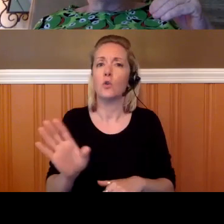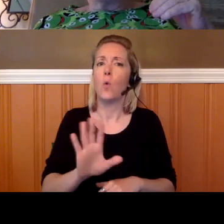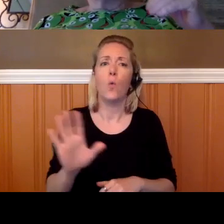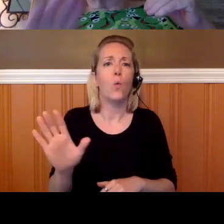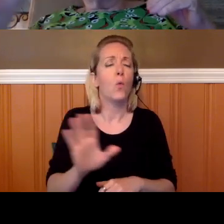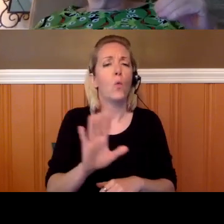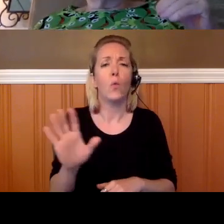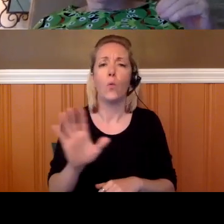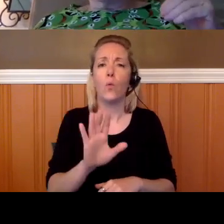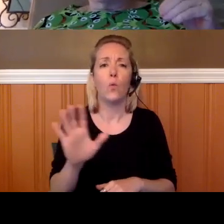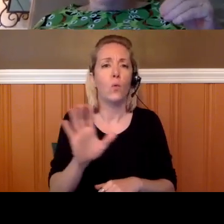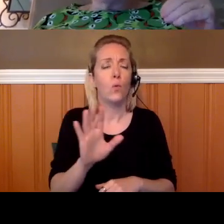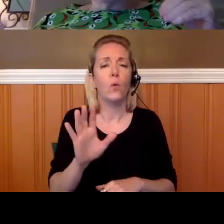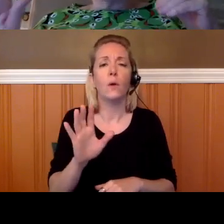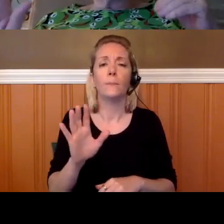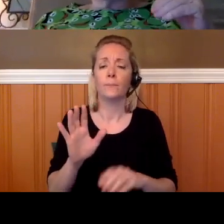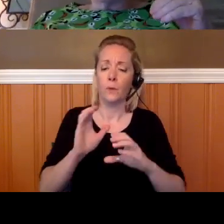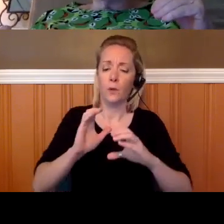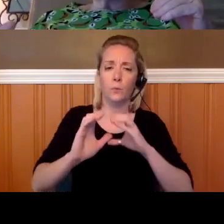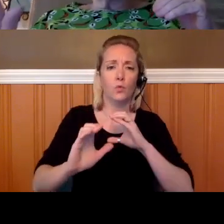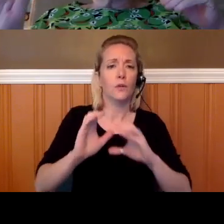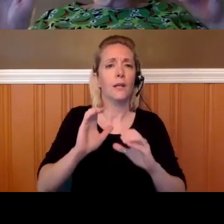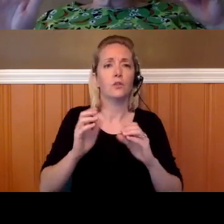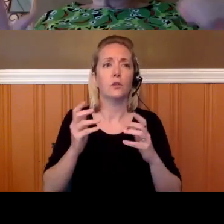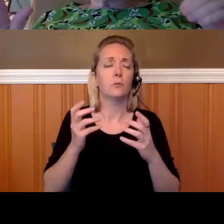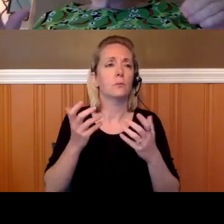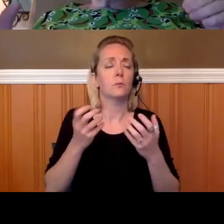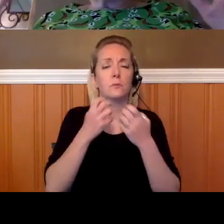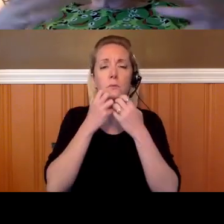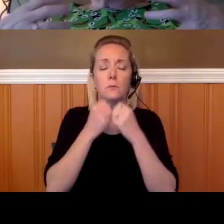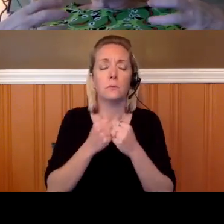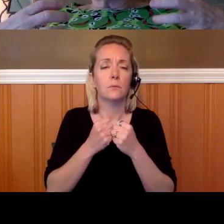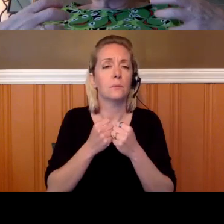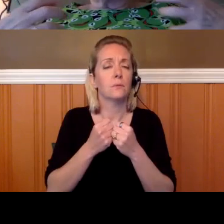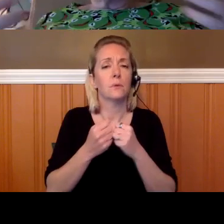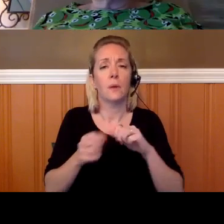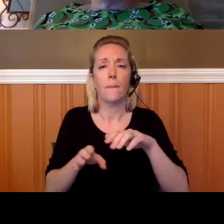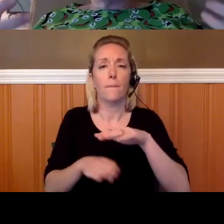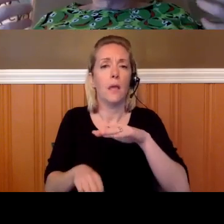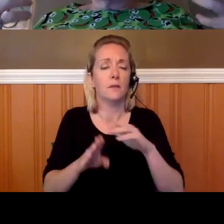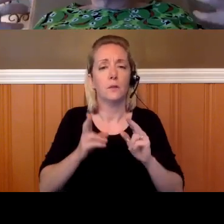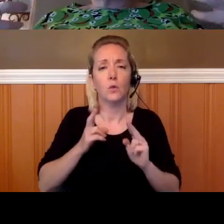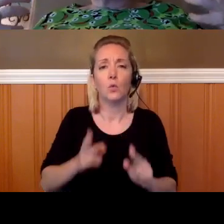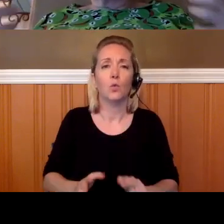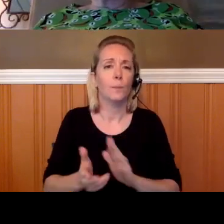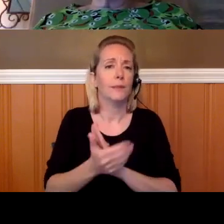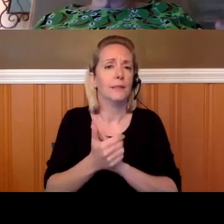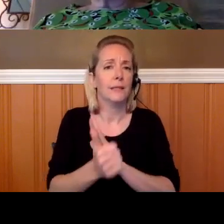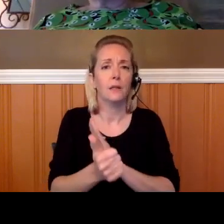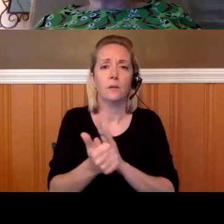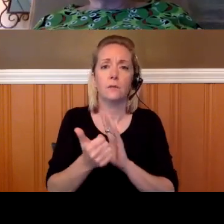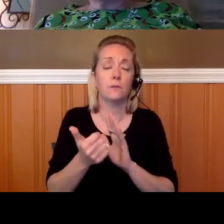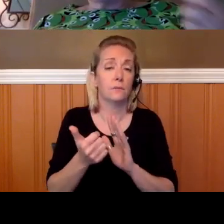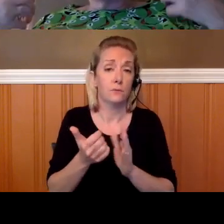up, because communication is just such a fundamental human skill, human